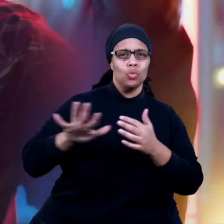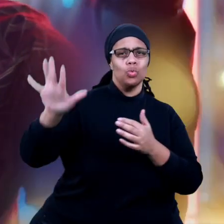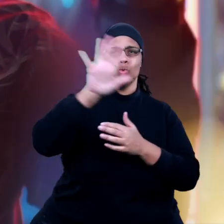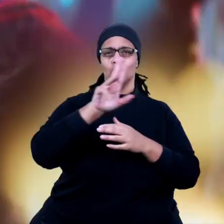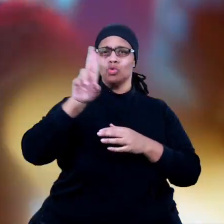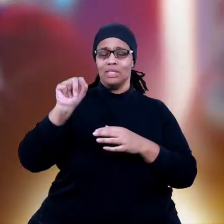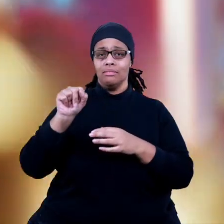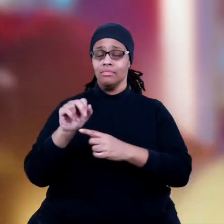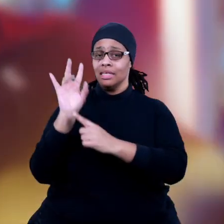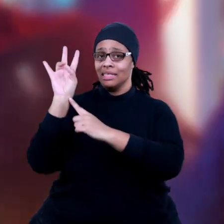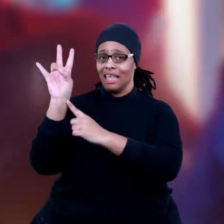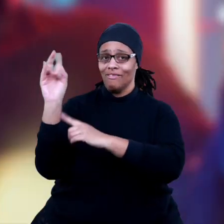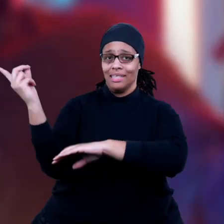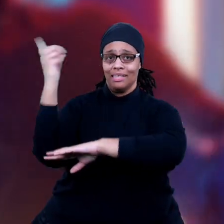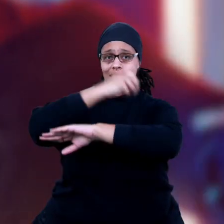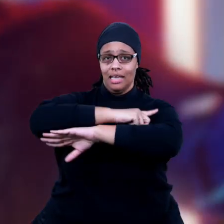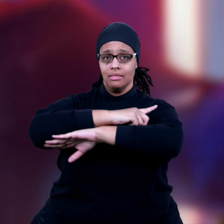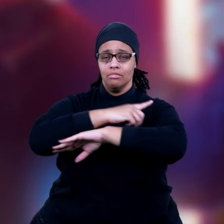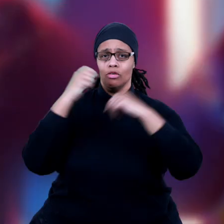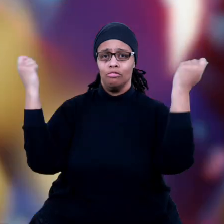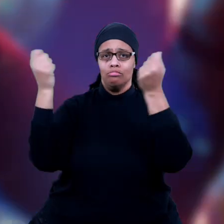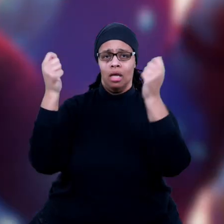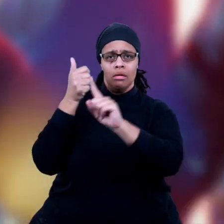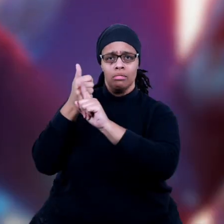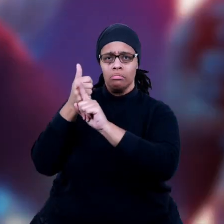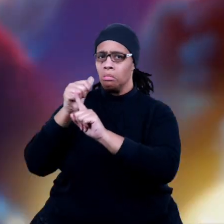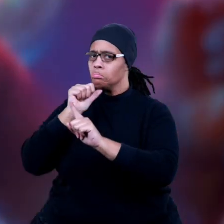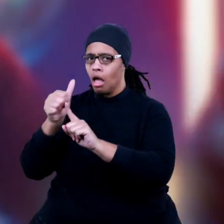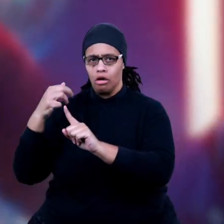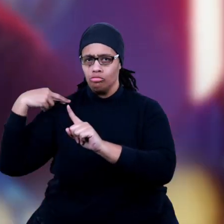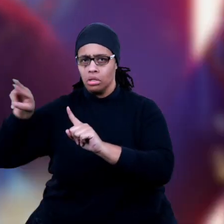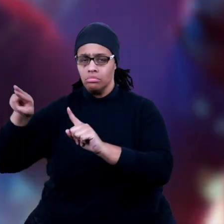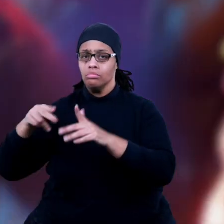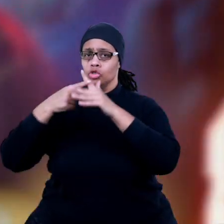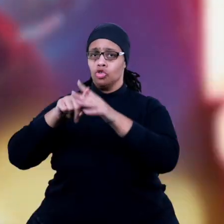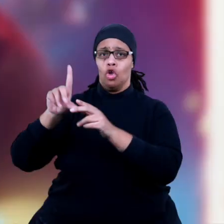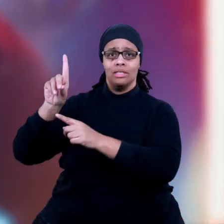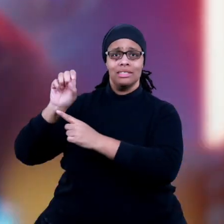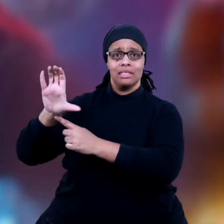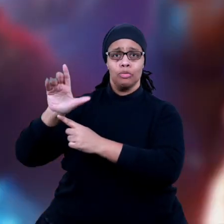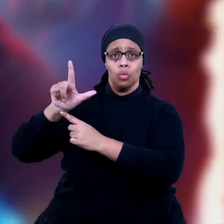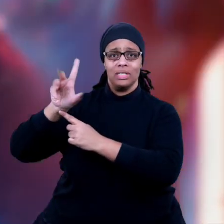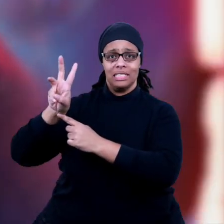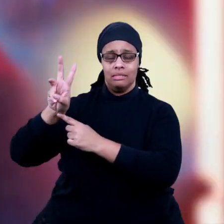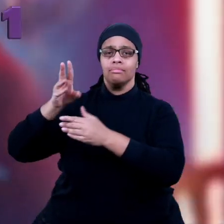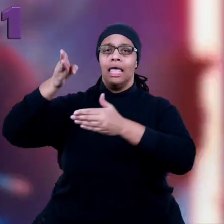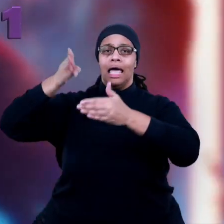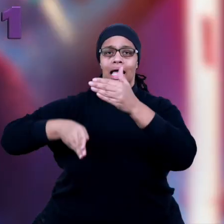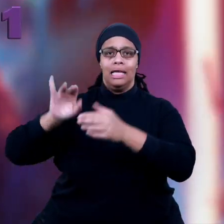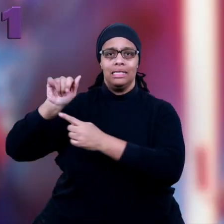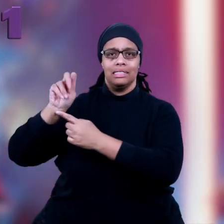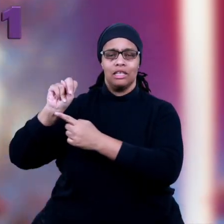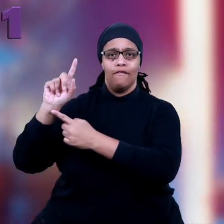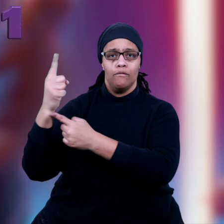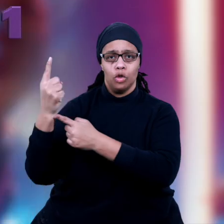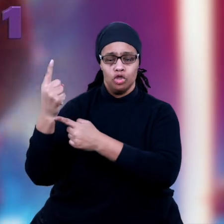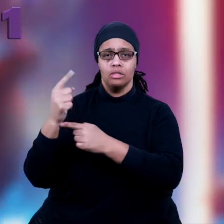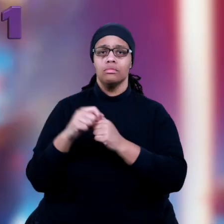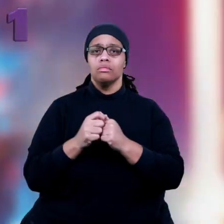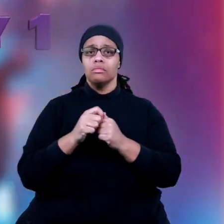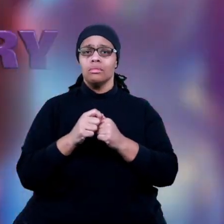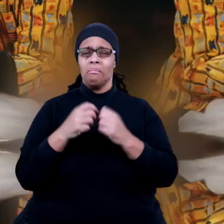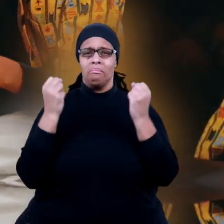States. It is a 7-day non-religious celebration that begins December 26th and ends January